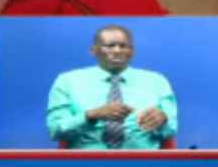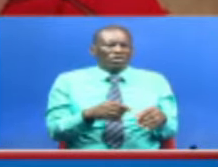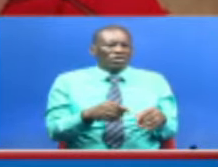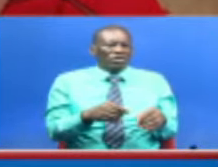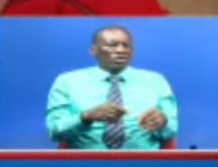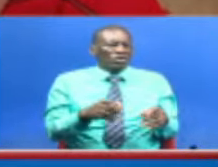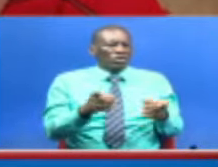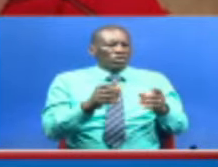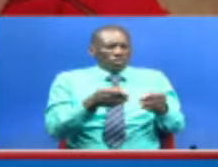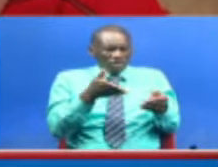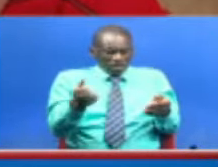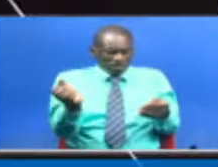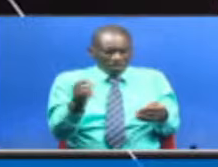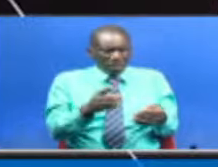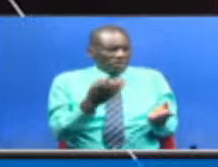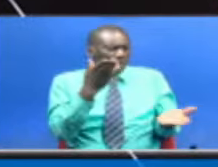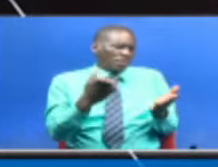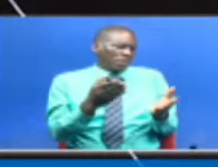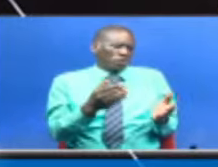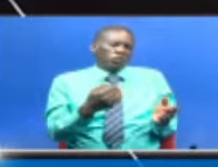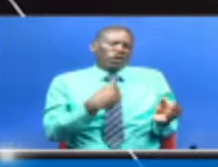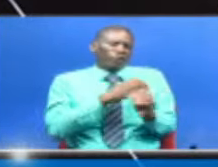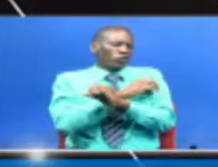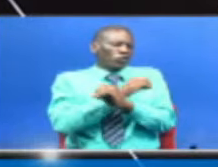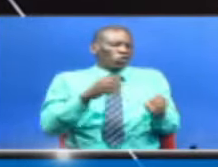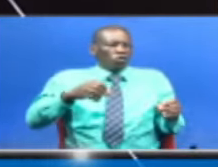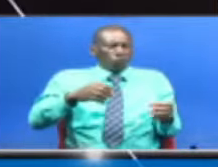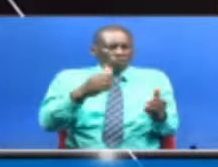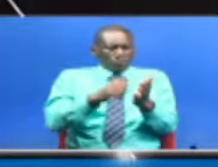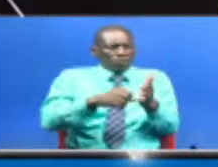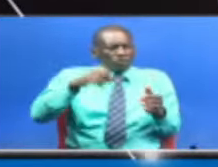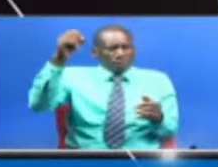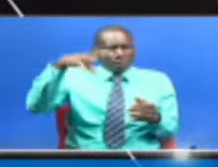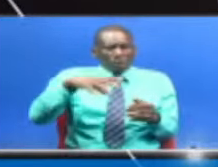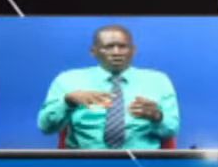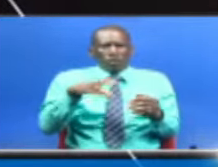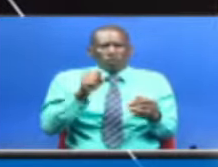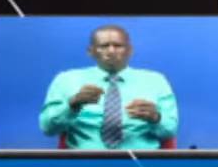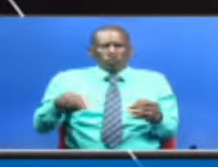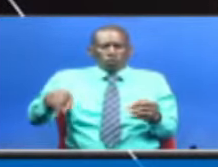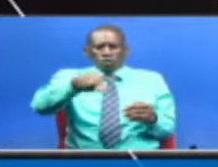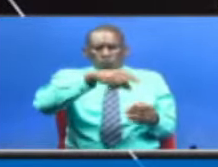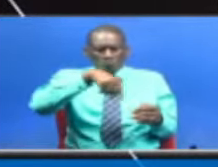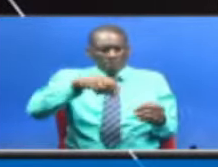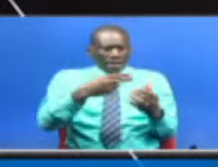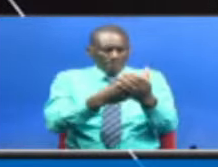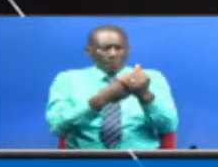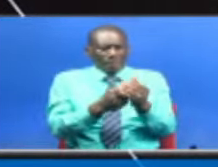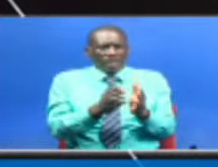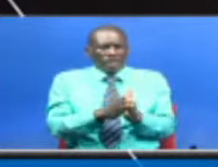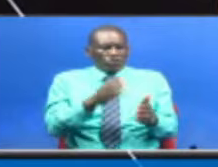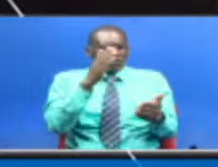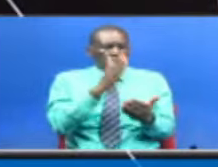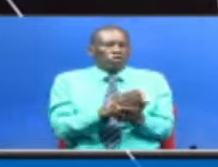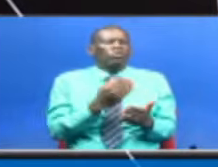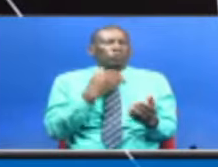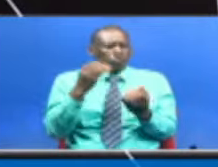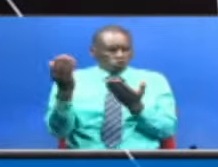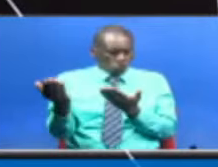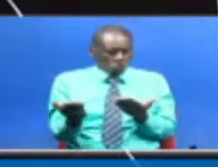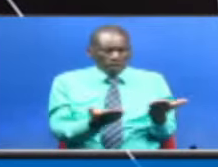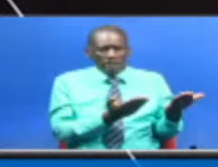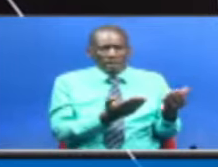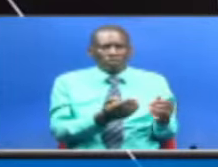the whole of this month, you've had any interruption on your power. So we are partnering, and we really want to invite